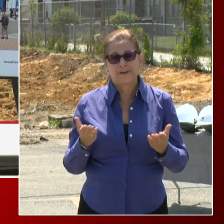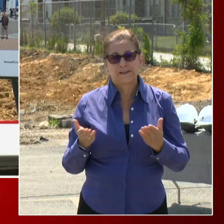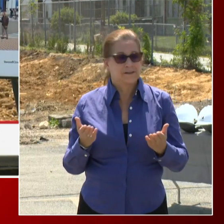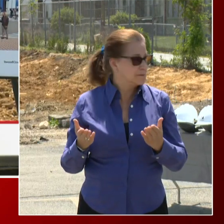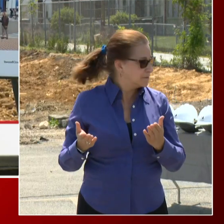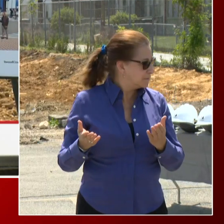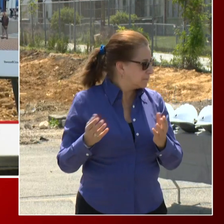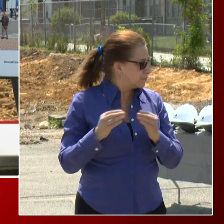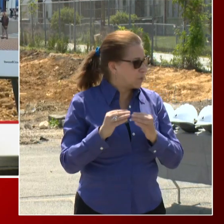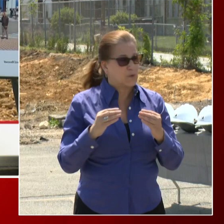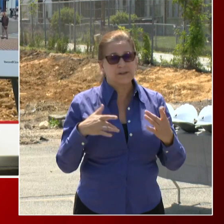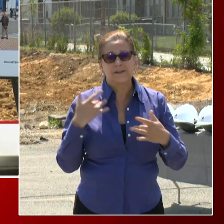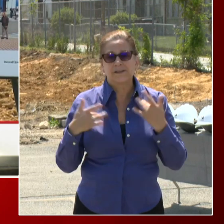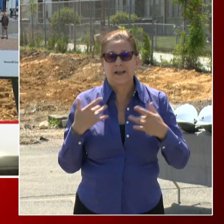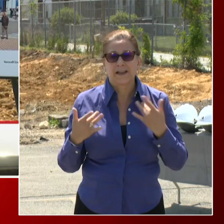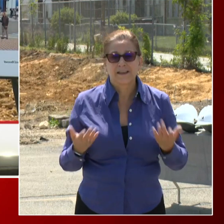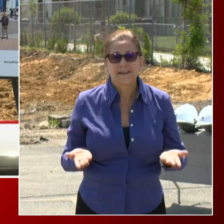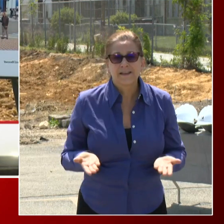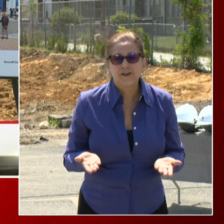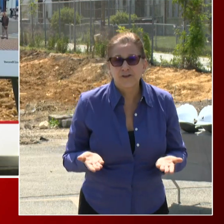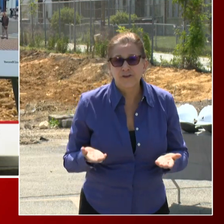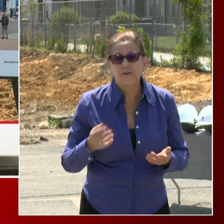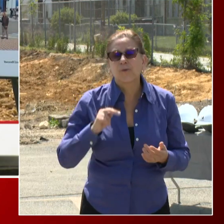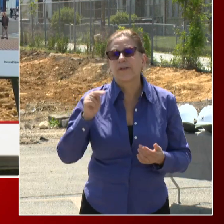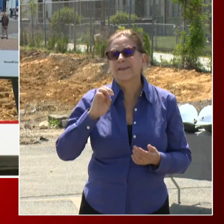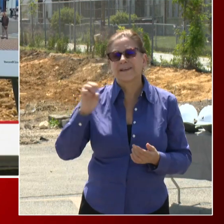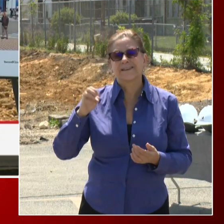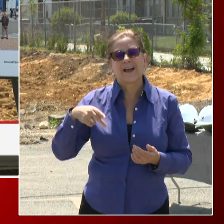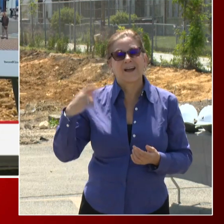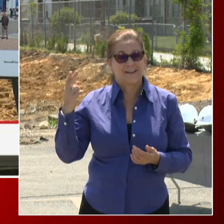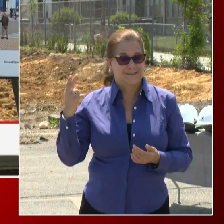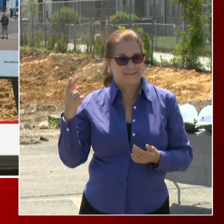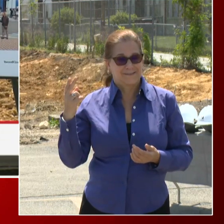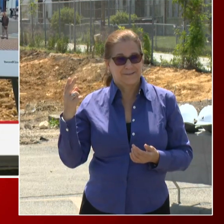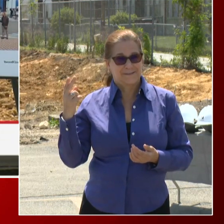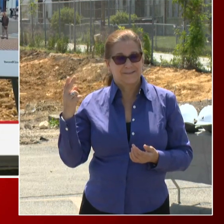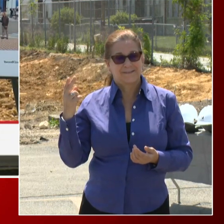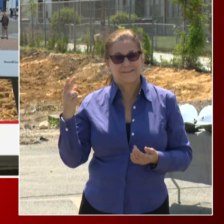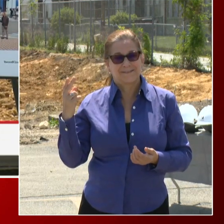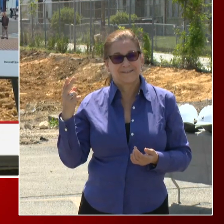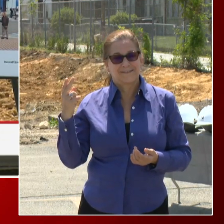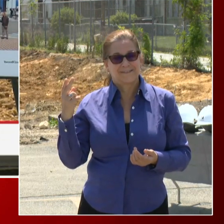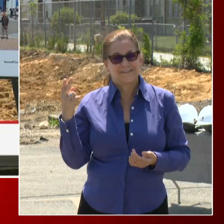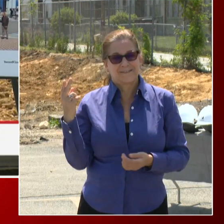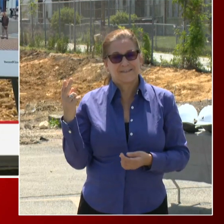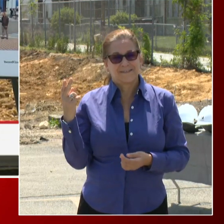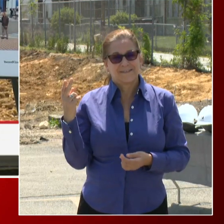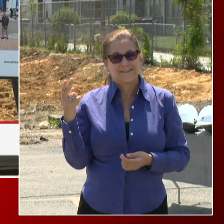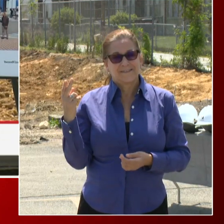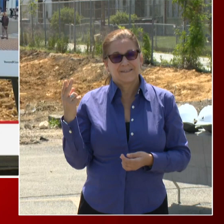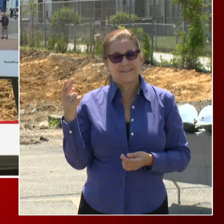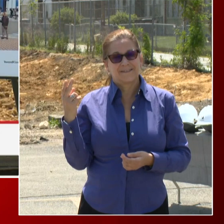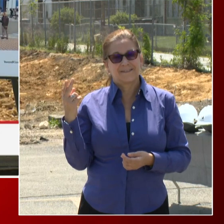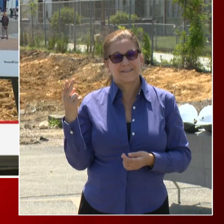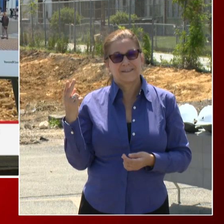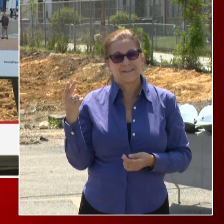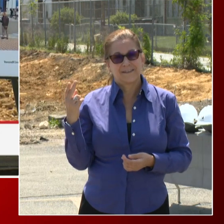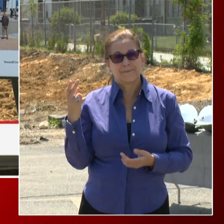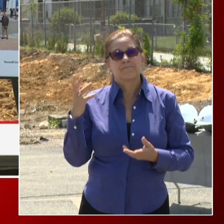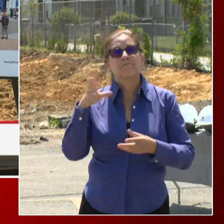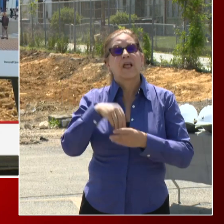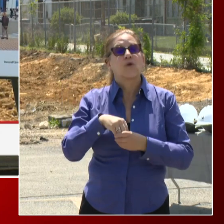about the future of Northeast Heights, which will include attainably priced and designated affordable homes,